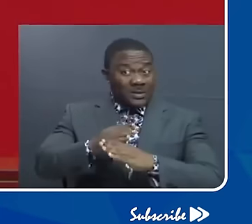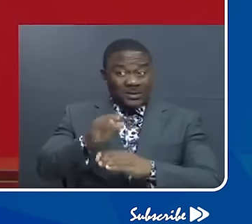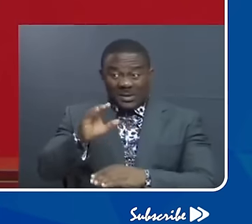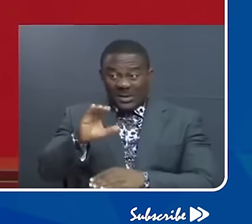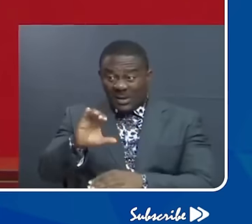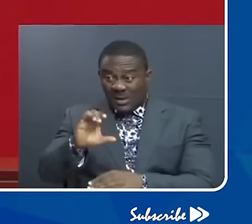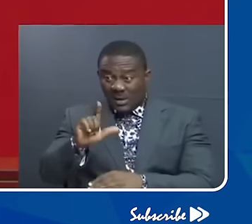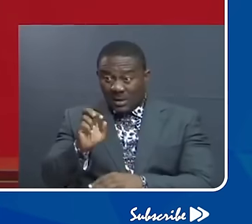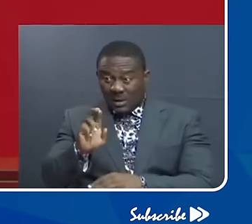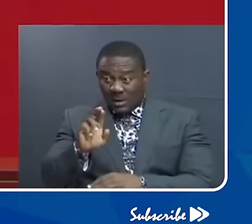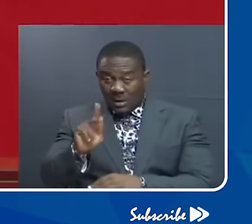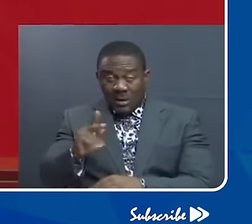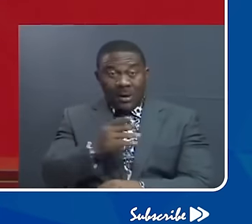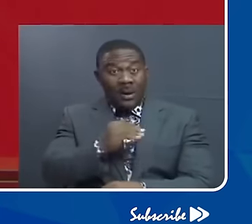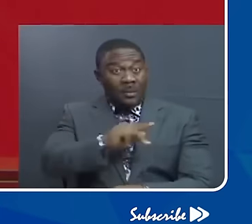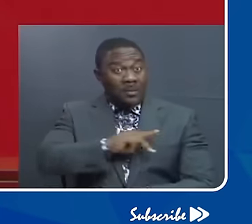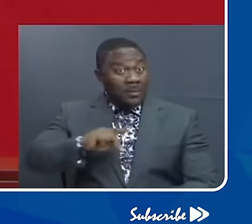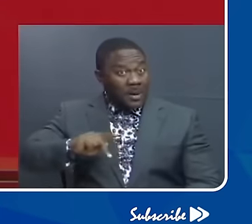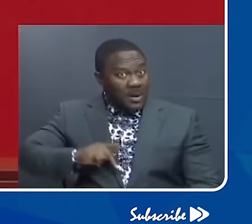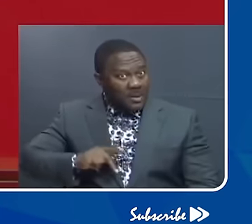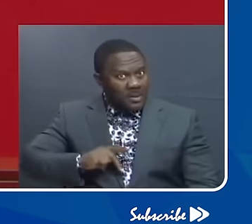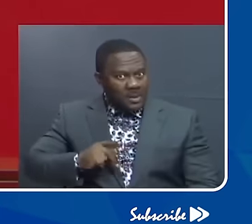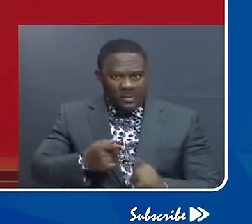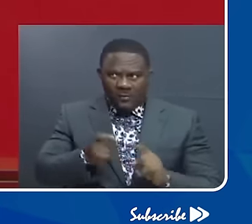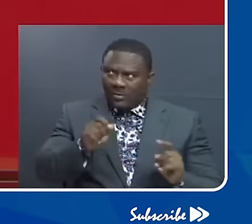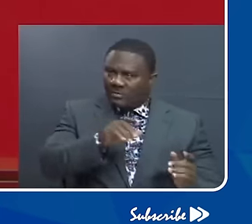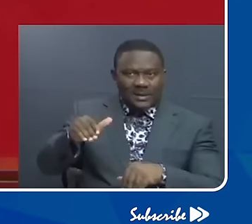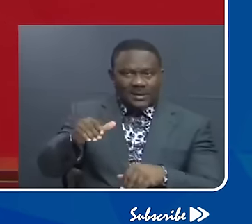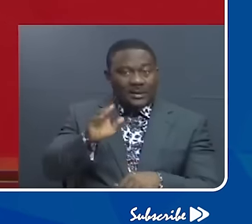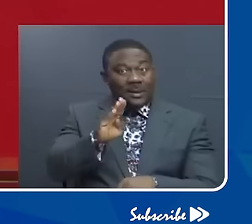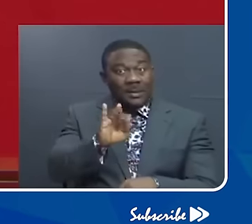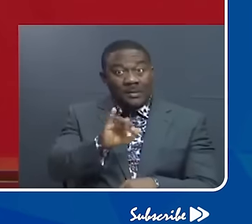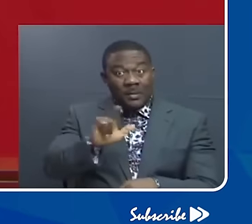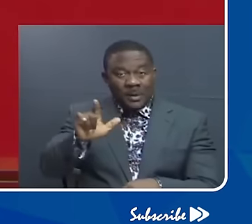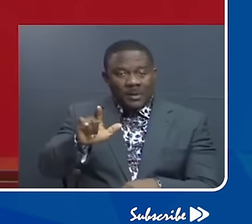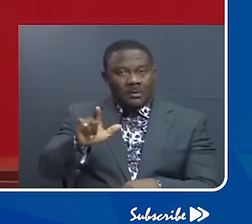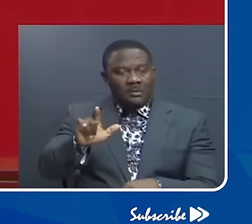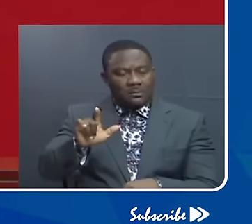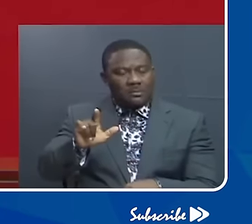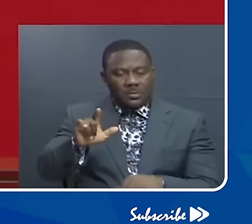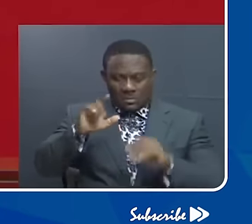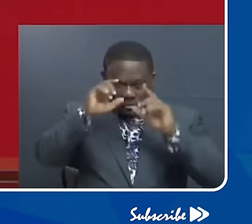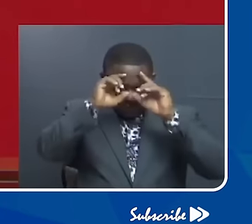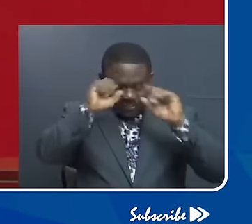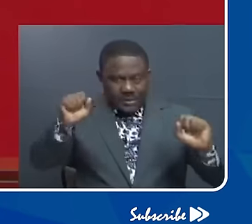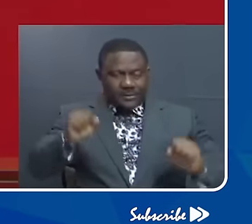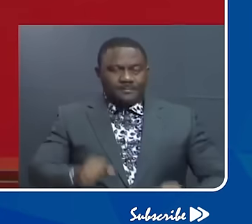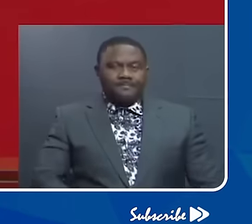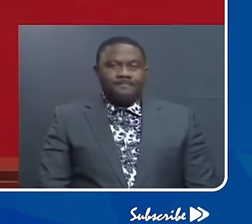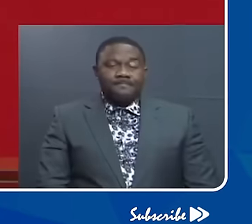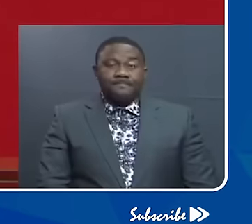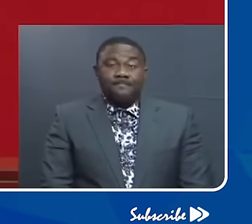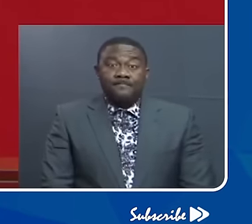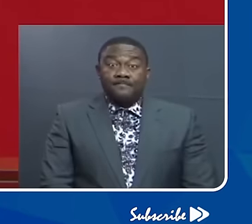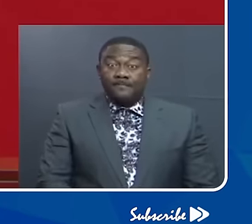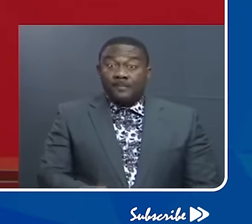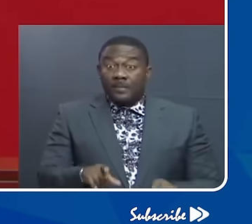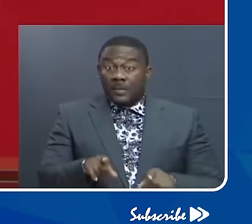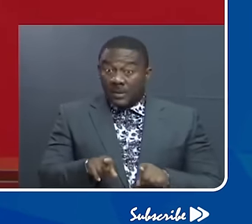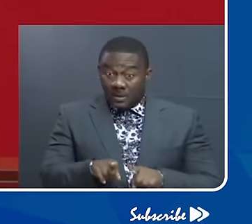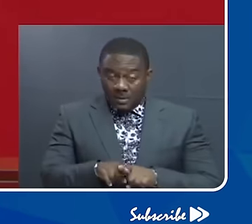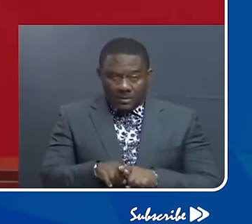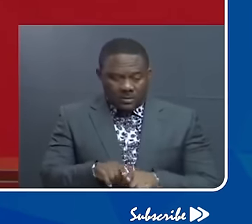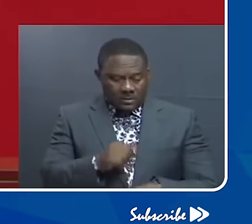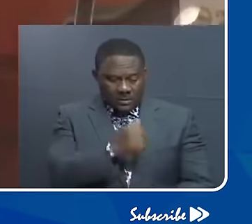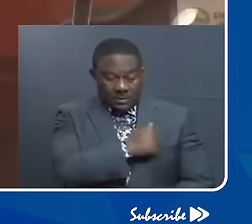clerk and from transmitting the bill to the President. It further indicated that the Honorable